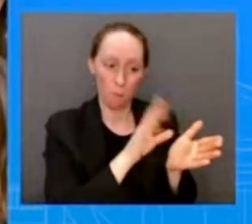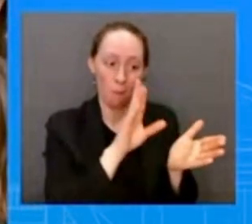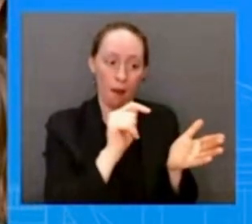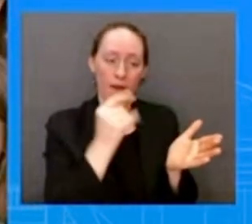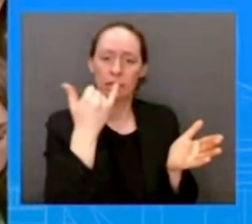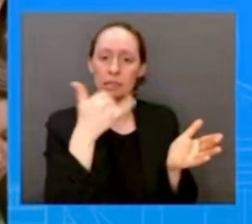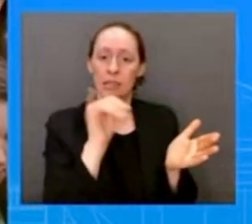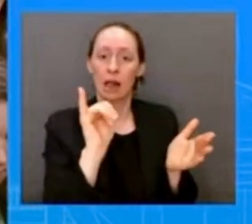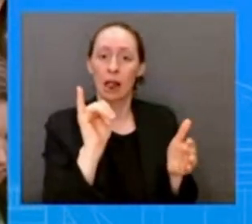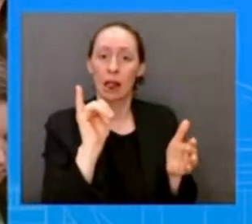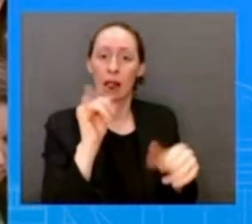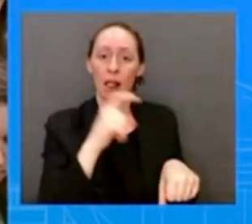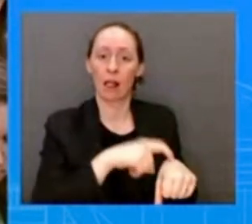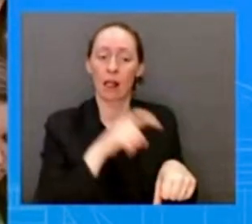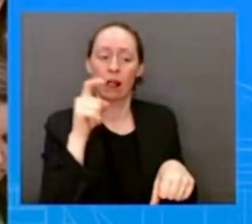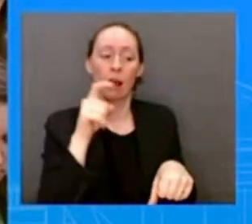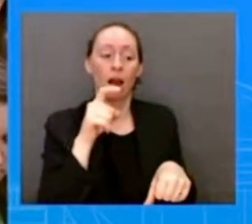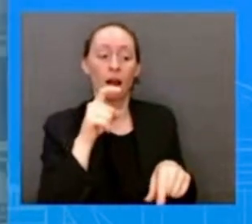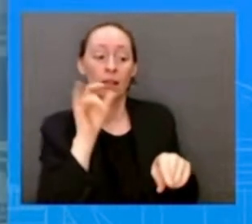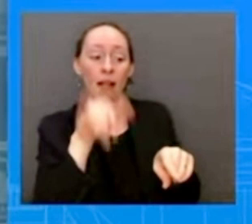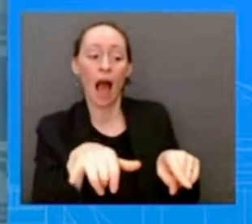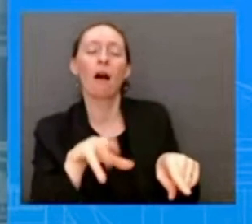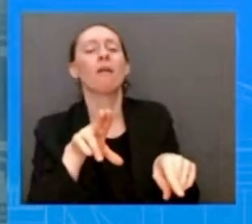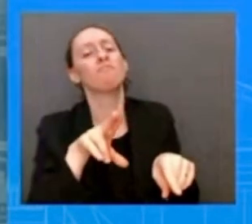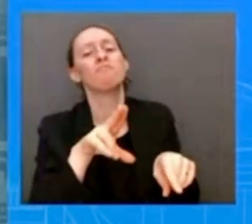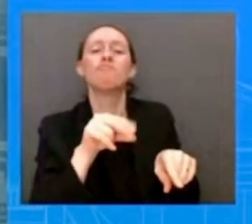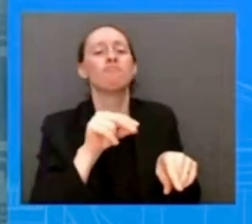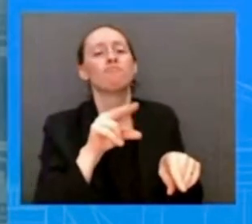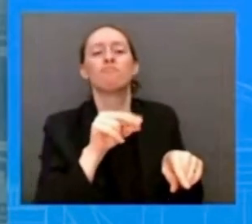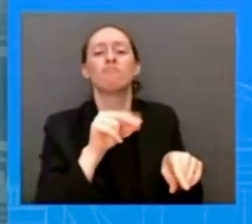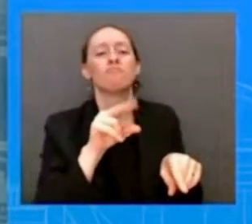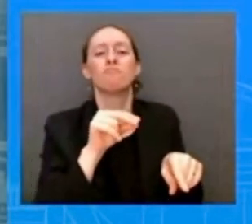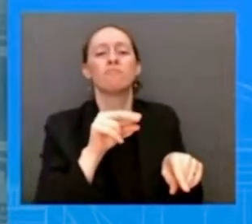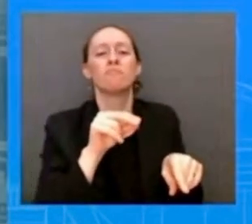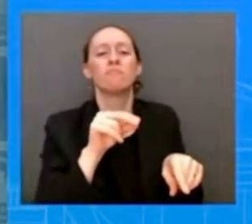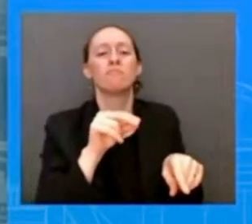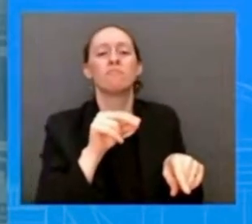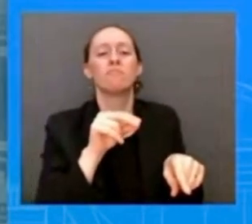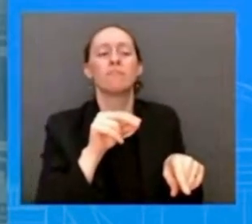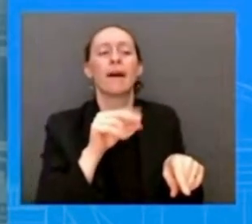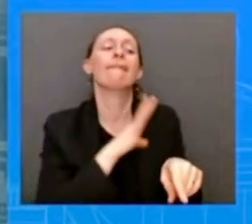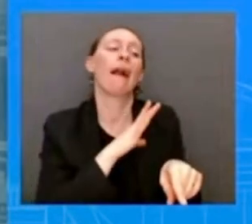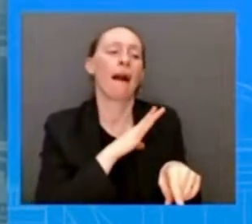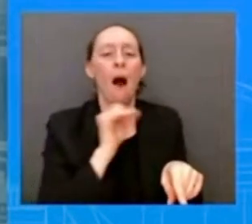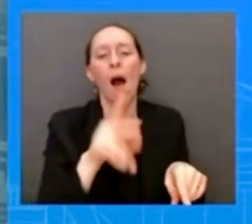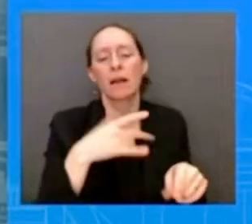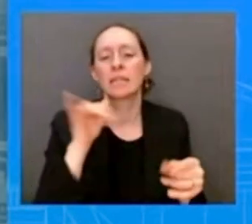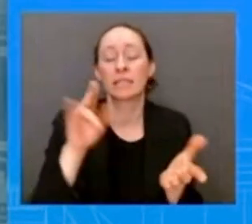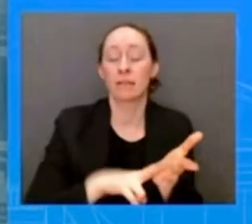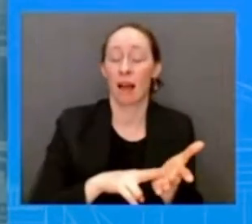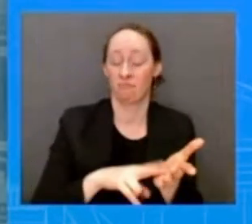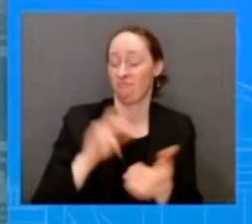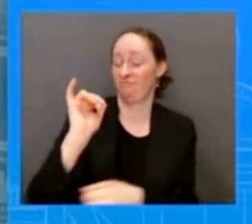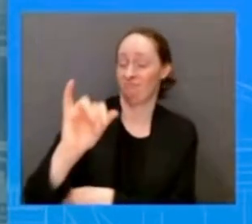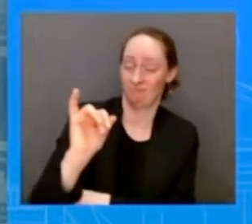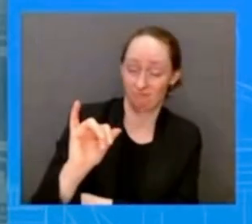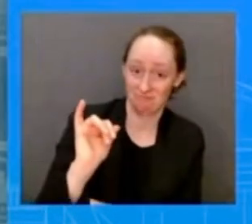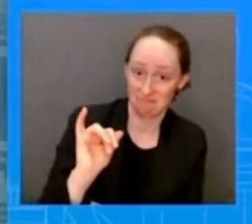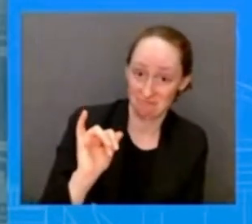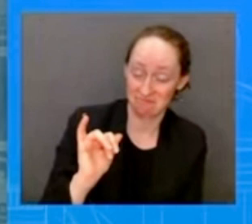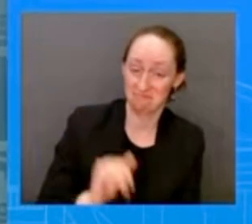not to allow them that opportunity. Because this is just different. This is different, again, because the D.C. Council put these